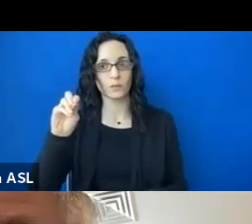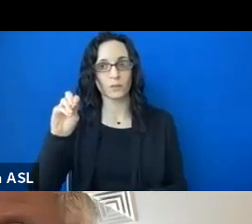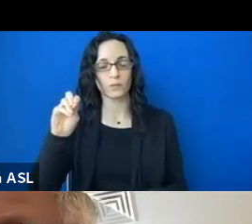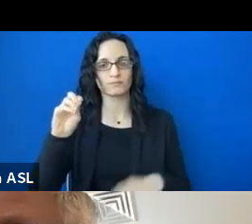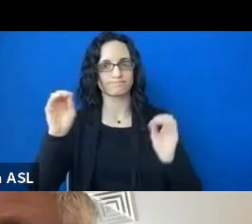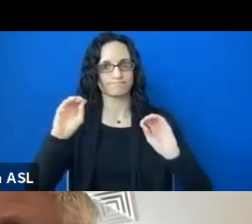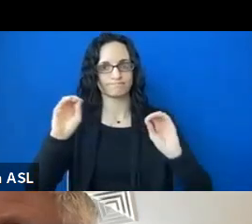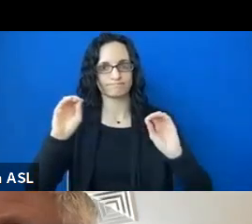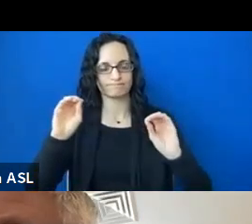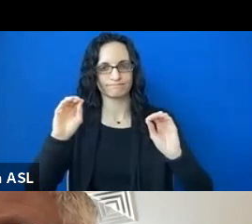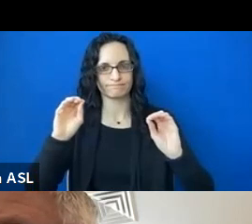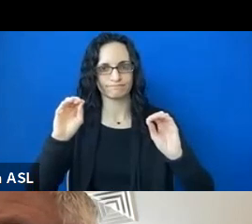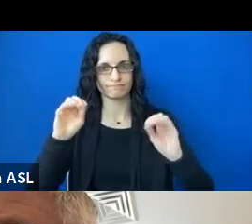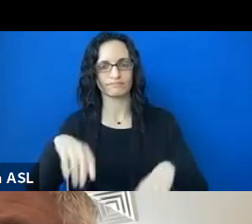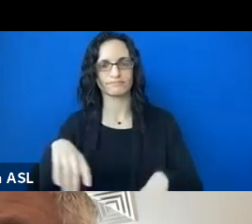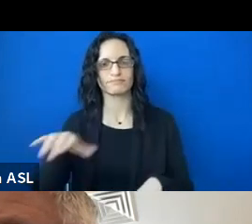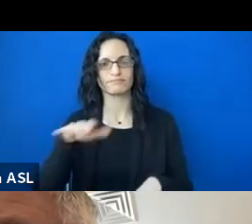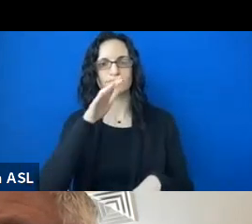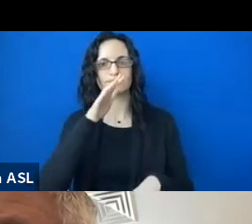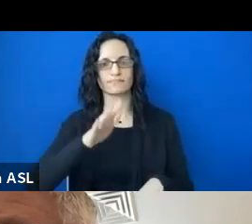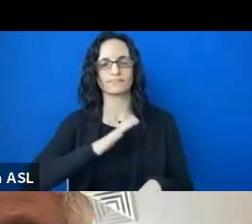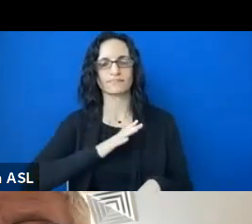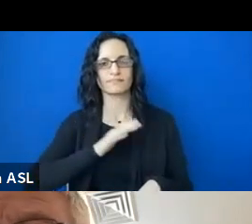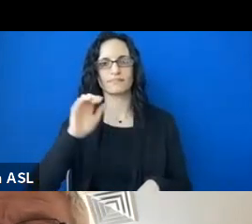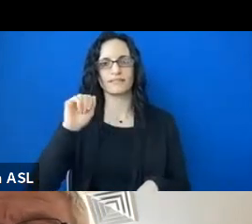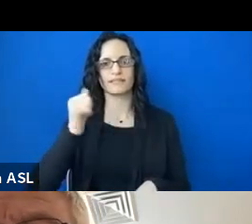No. Ms. Aguirre?